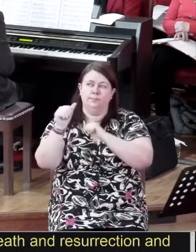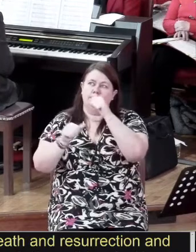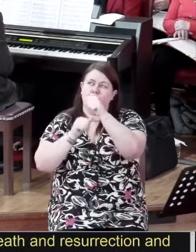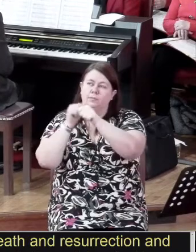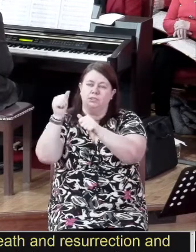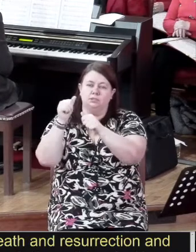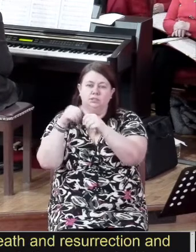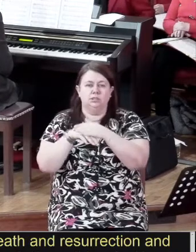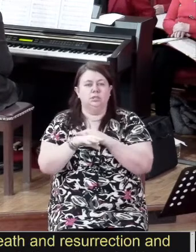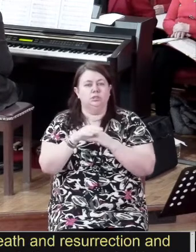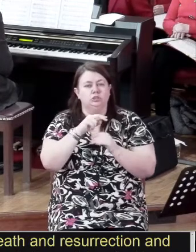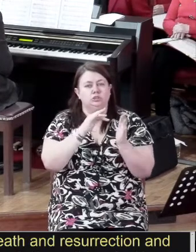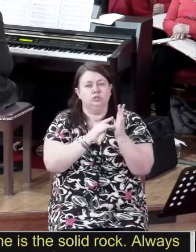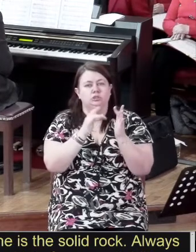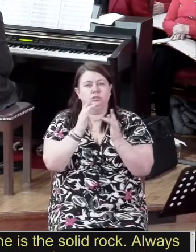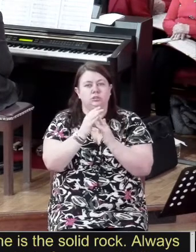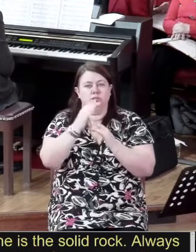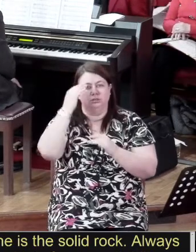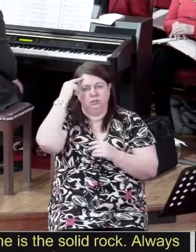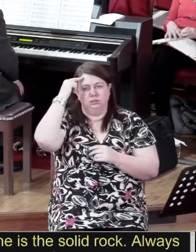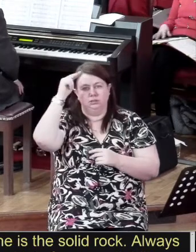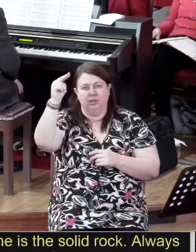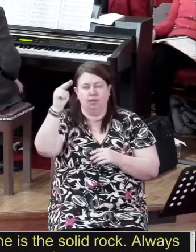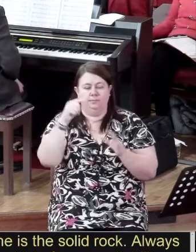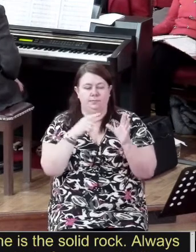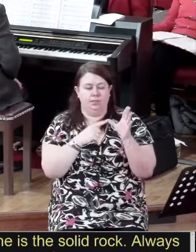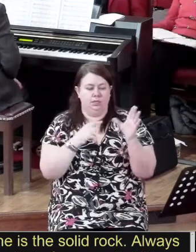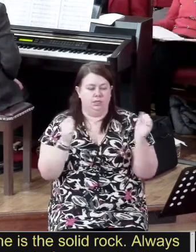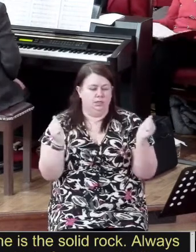Jesus, our Lord. Amen.